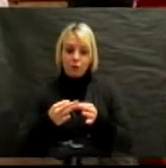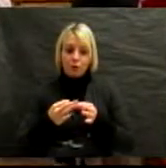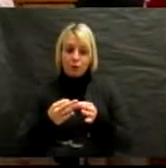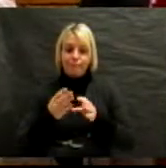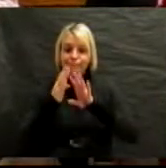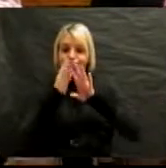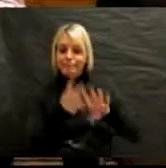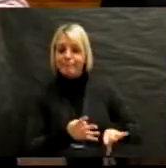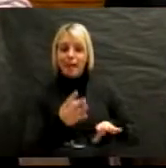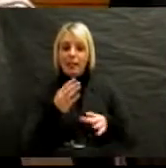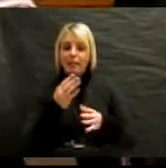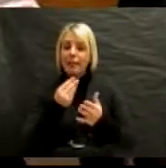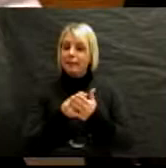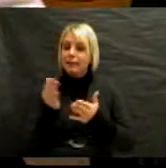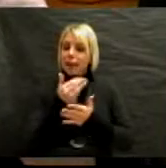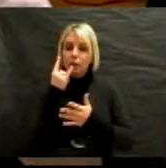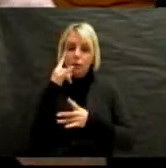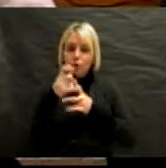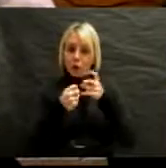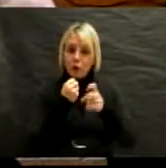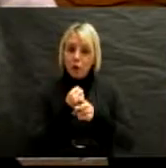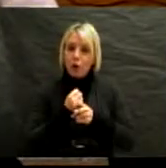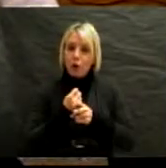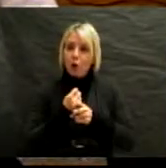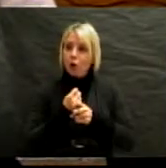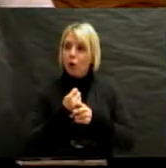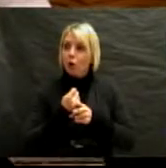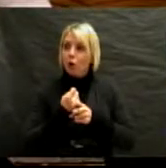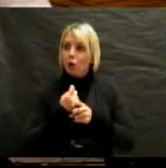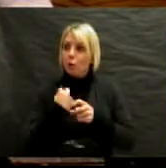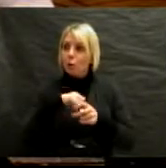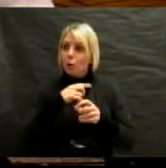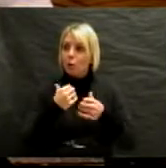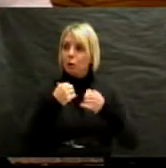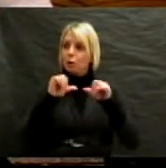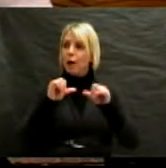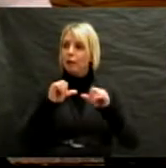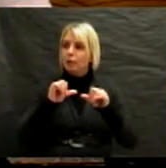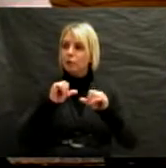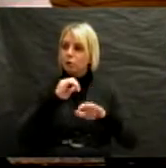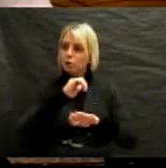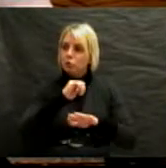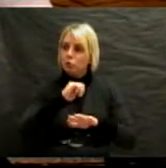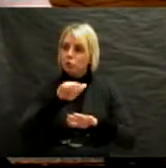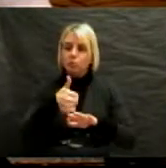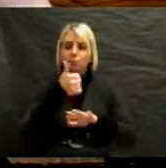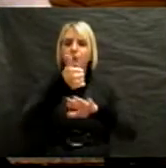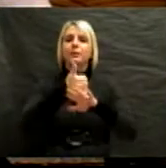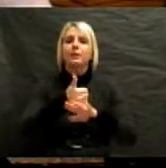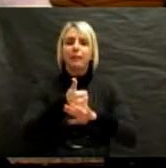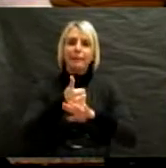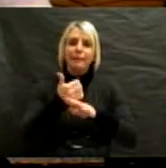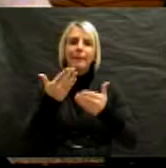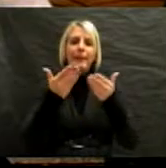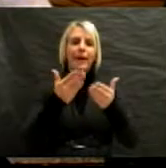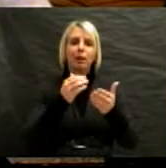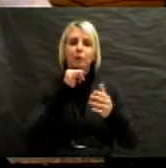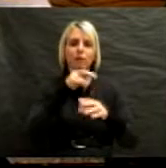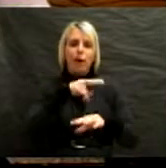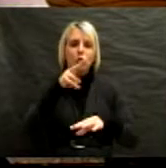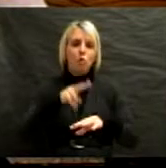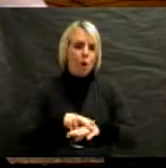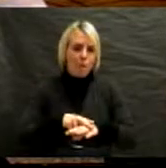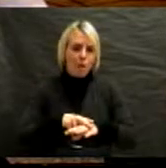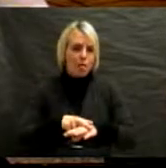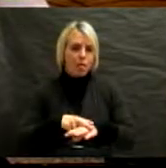that we were not trying to set a precedent. That was an out of sorts sort of thing. That was not something we had done, but in light of the failure